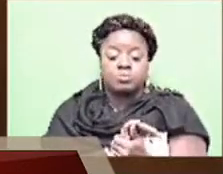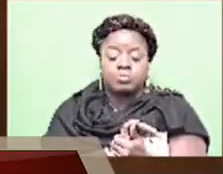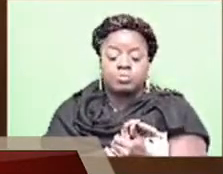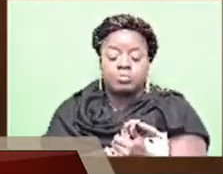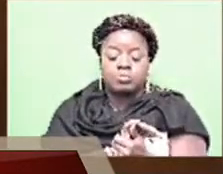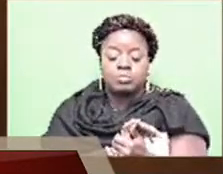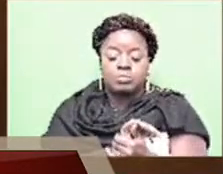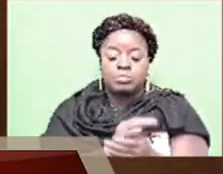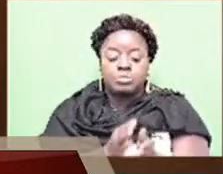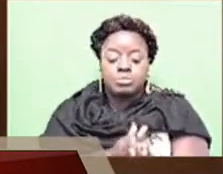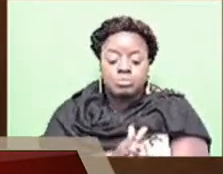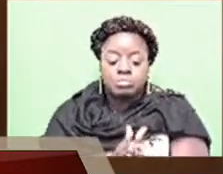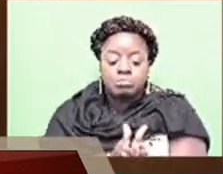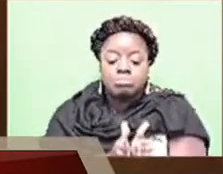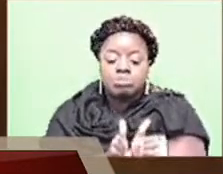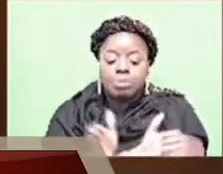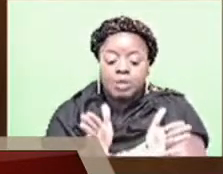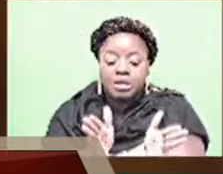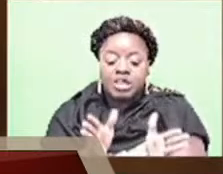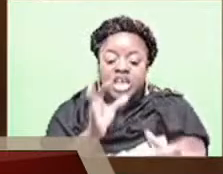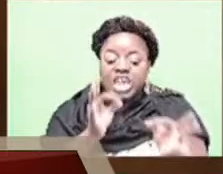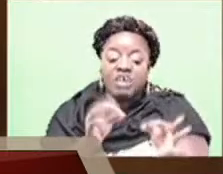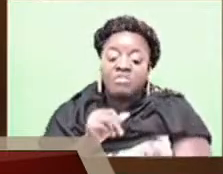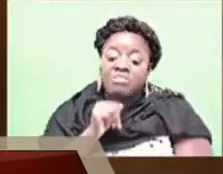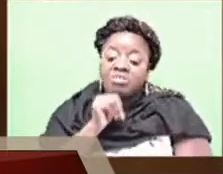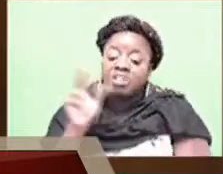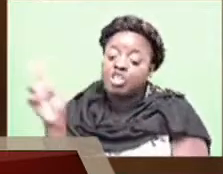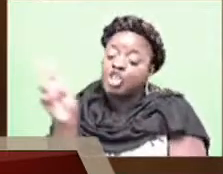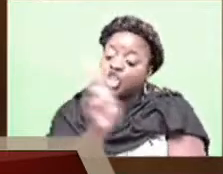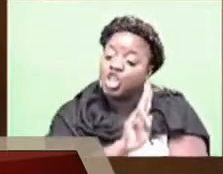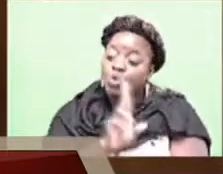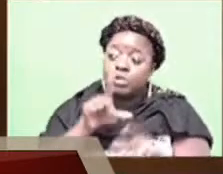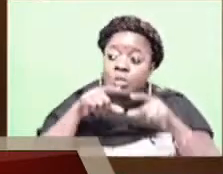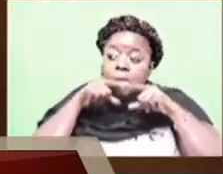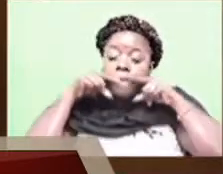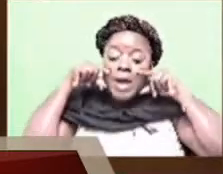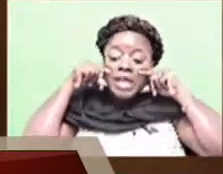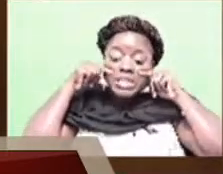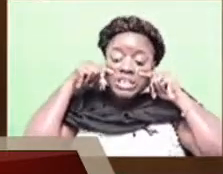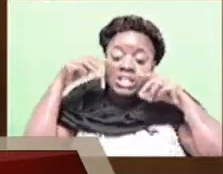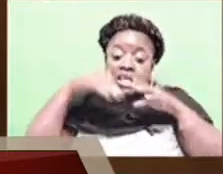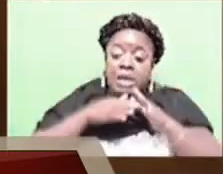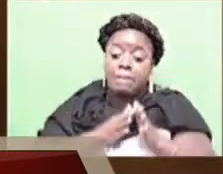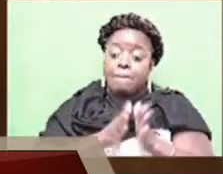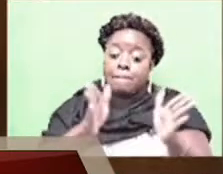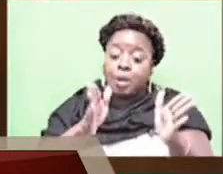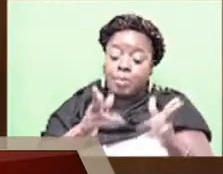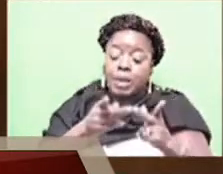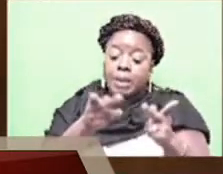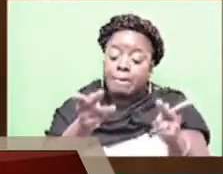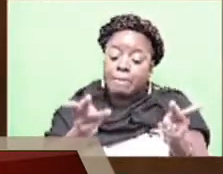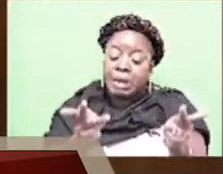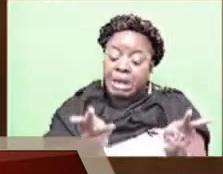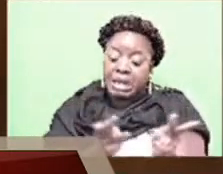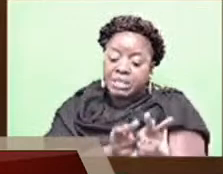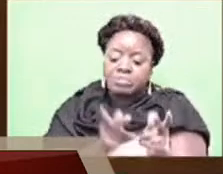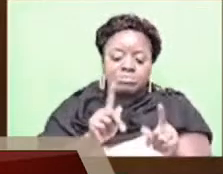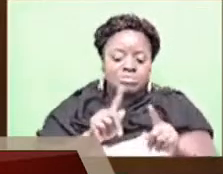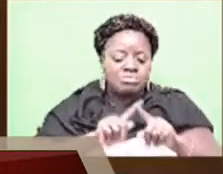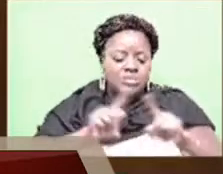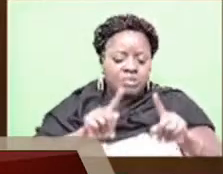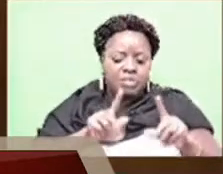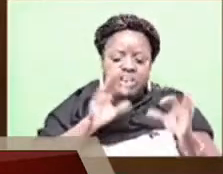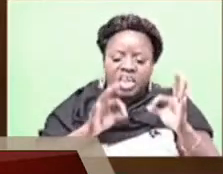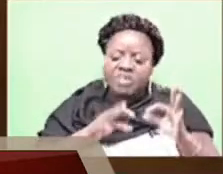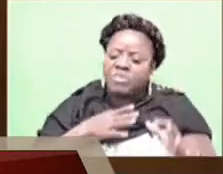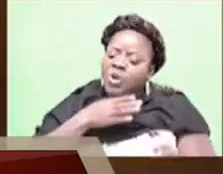publication, that failure to wear a mask in a public place, with certain exceptions, for instance, with respect to age